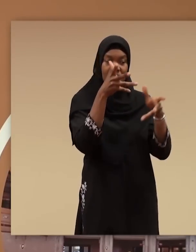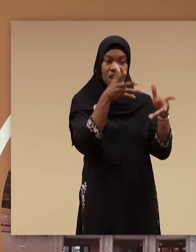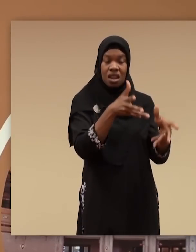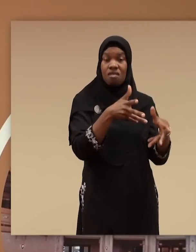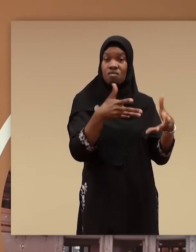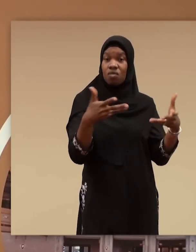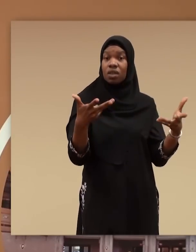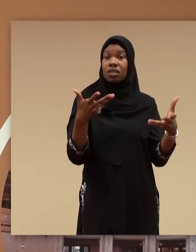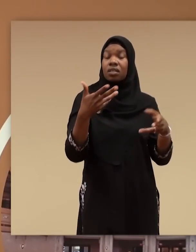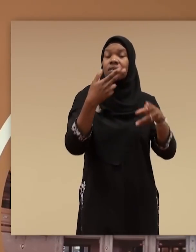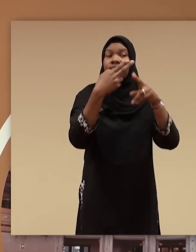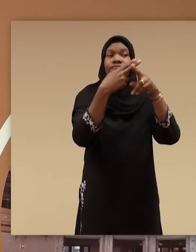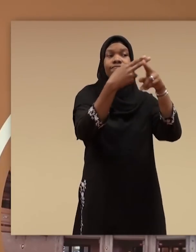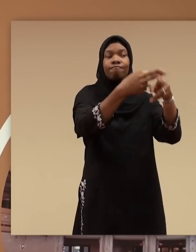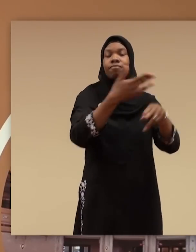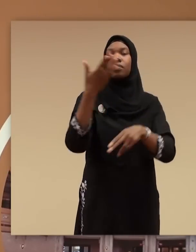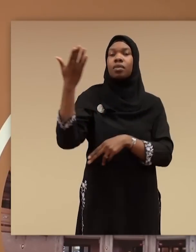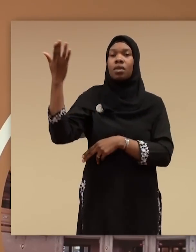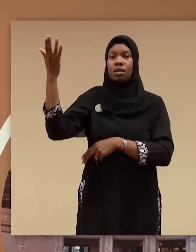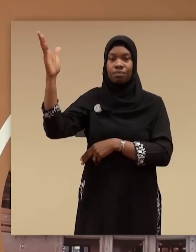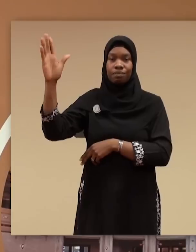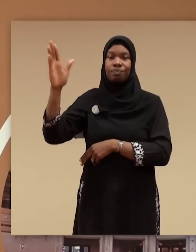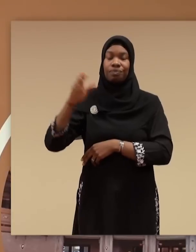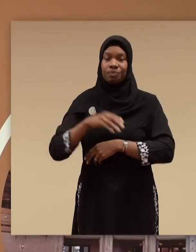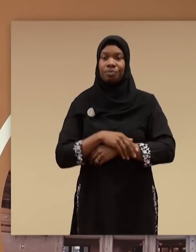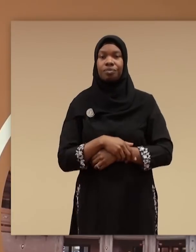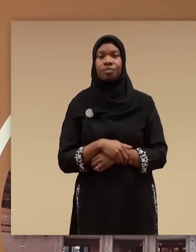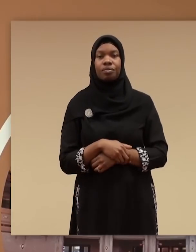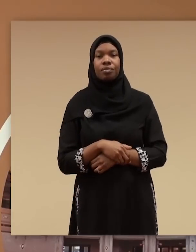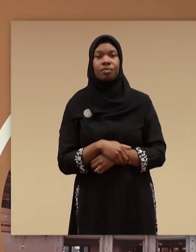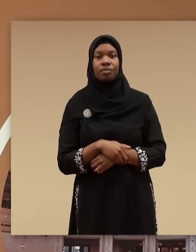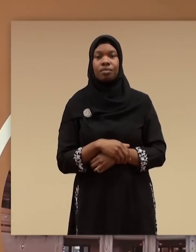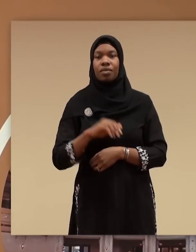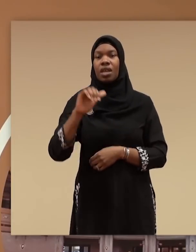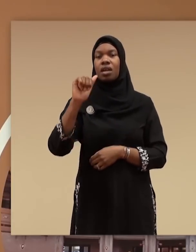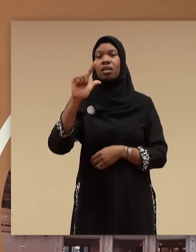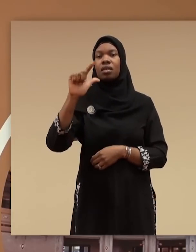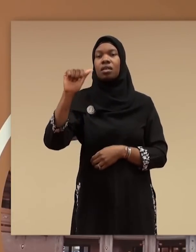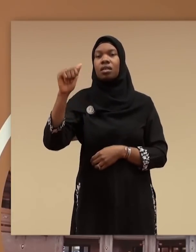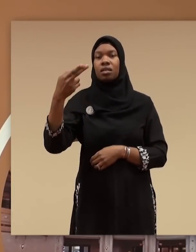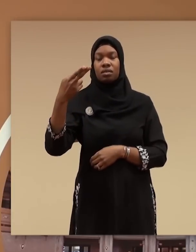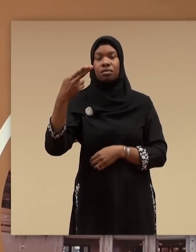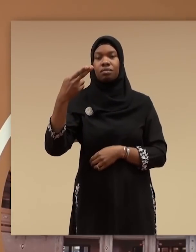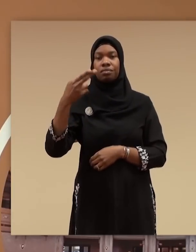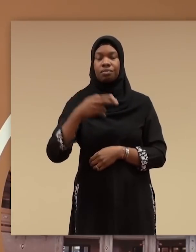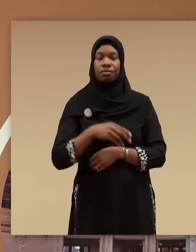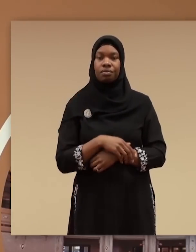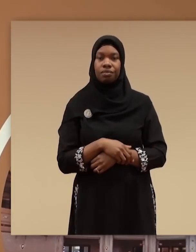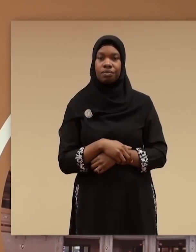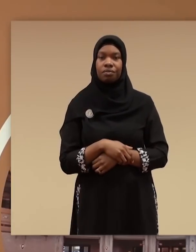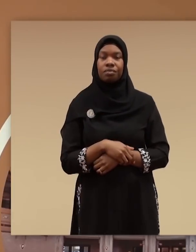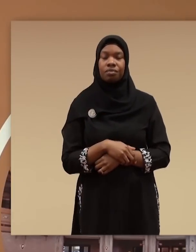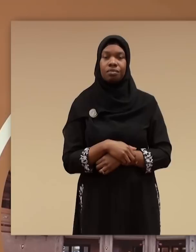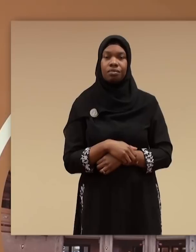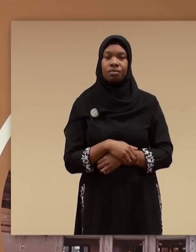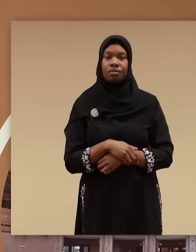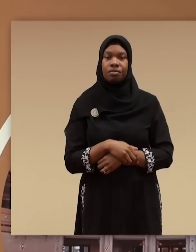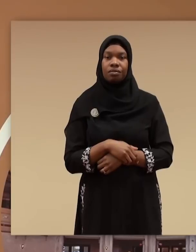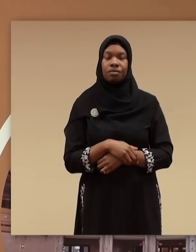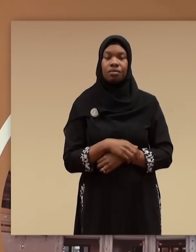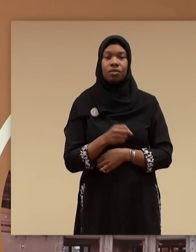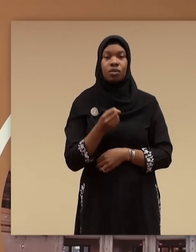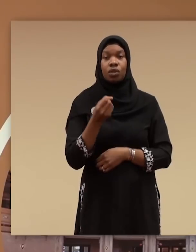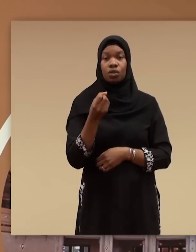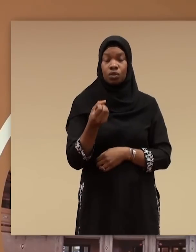Allahumma. And by this, Quraysh lifted the blockade from the